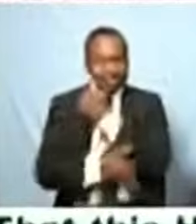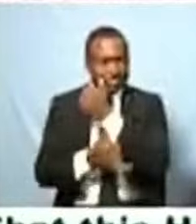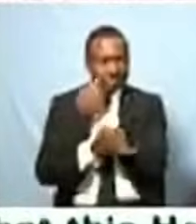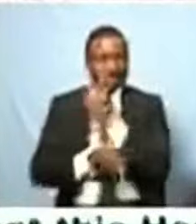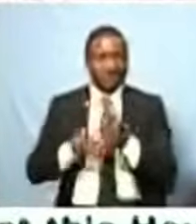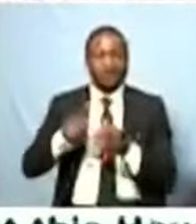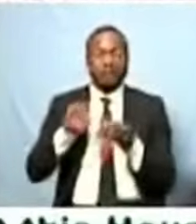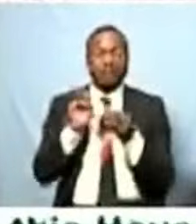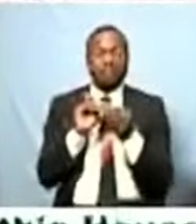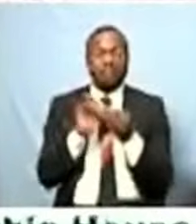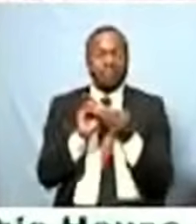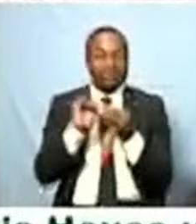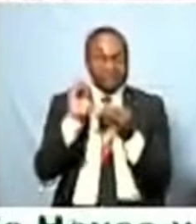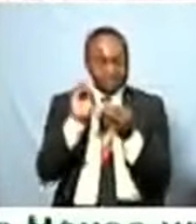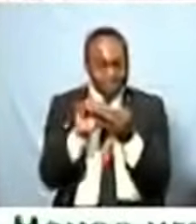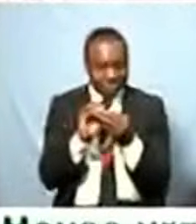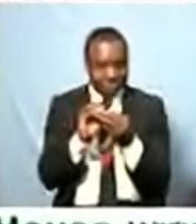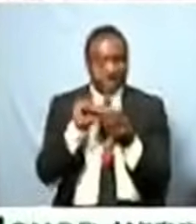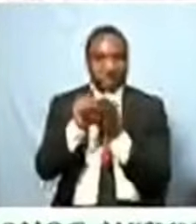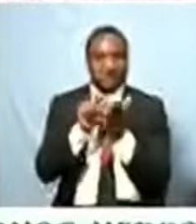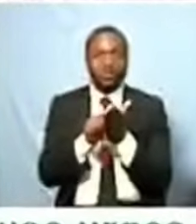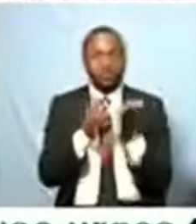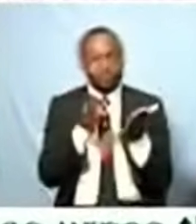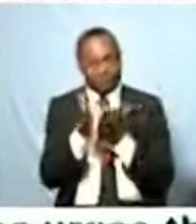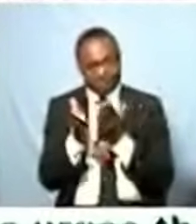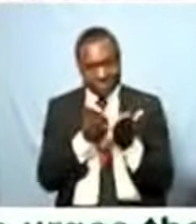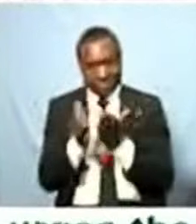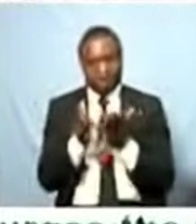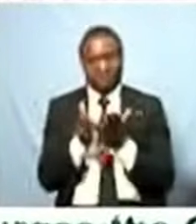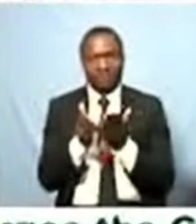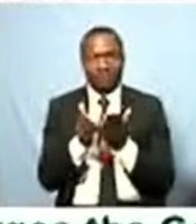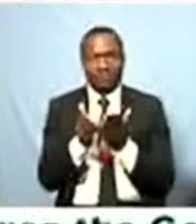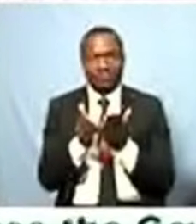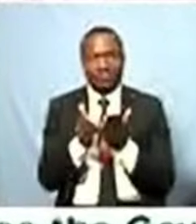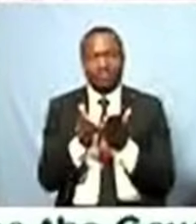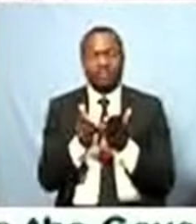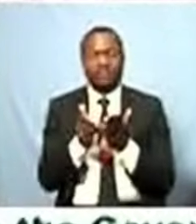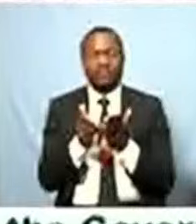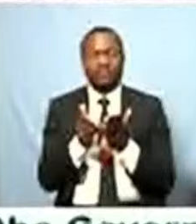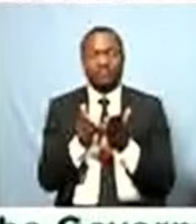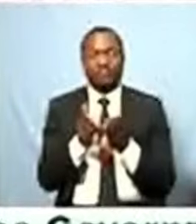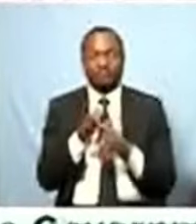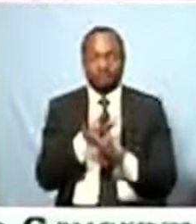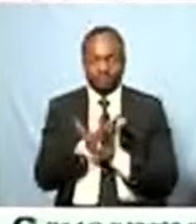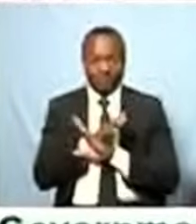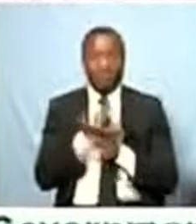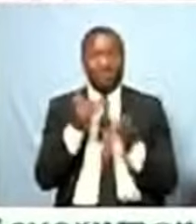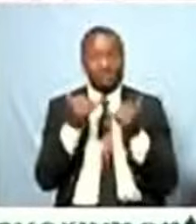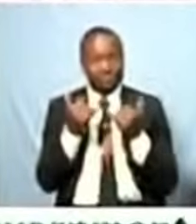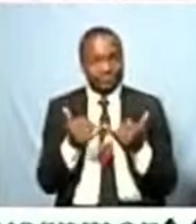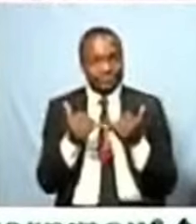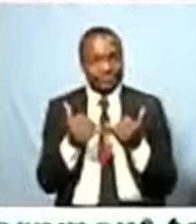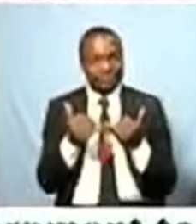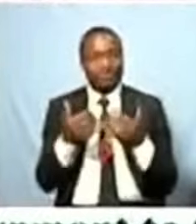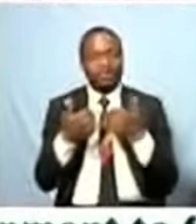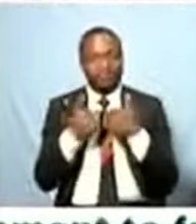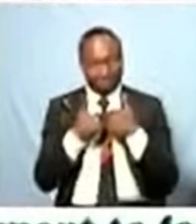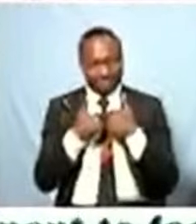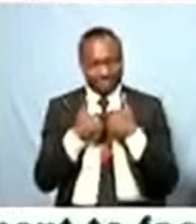requires more and more legal services in the length and breadth of the country. Currently, we do